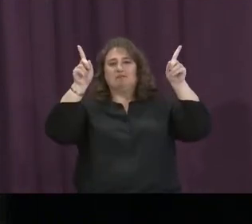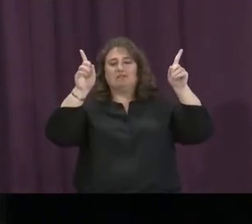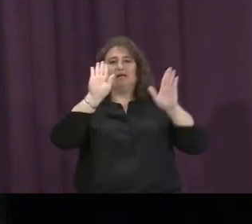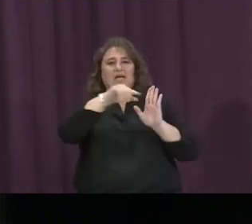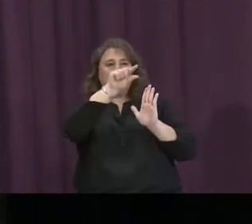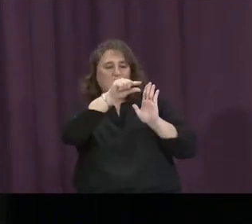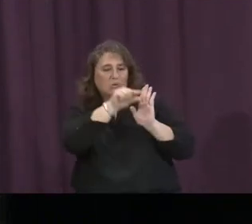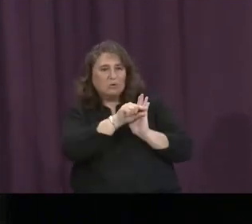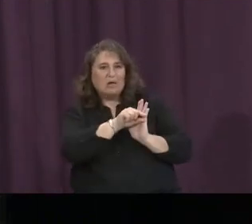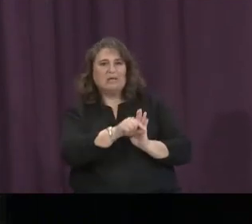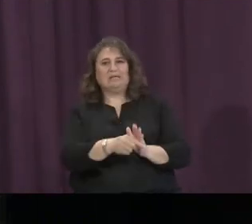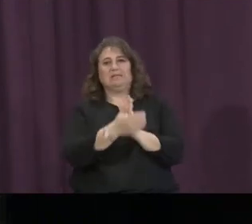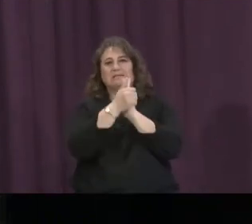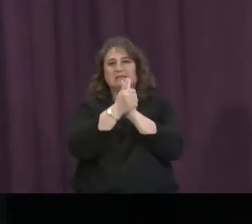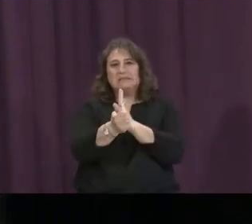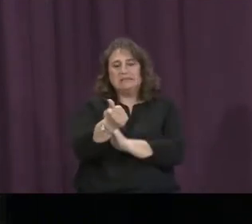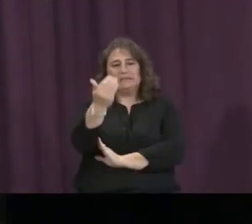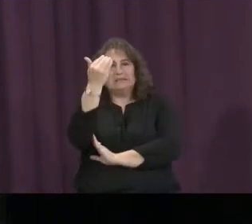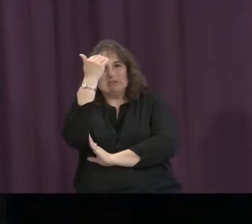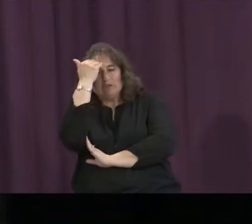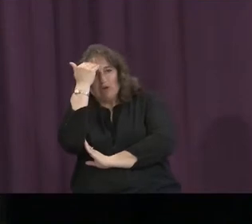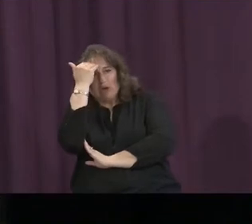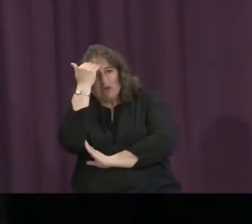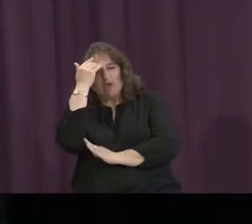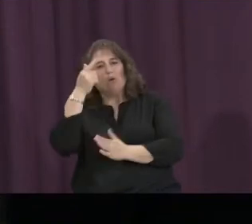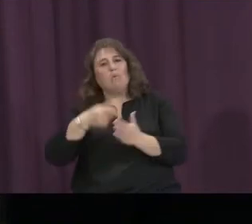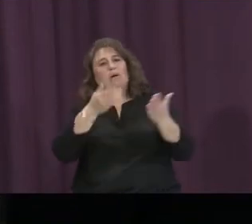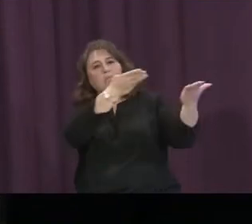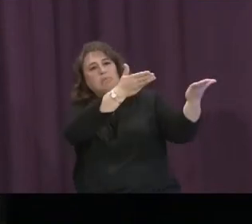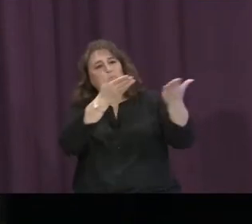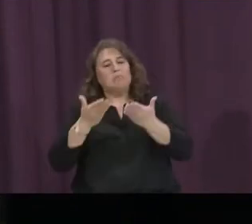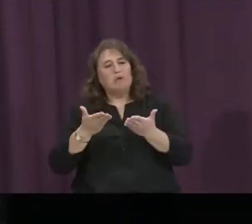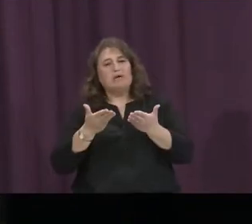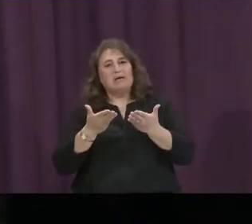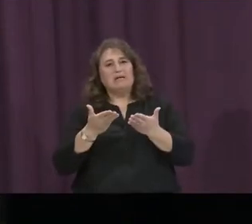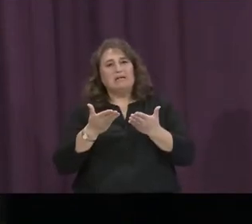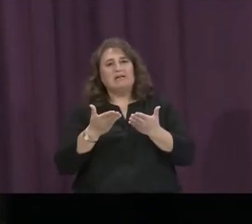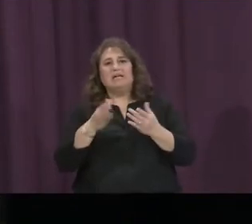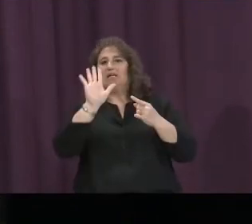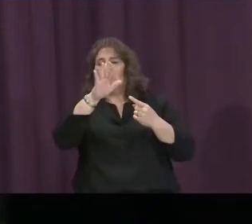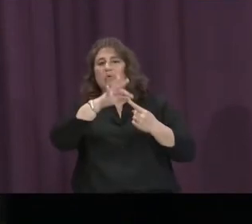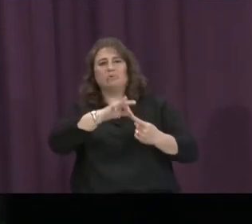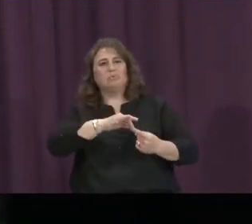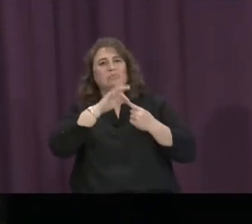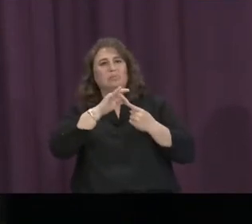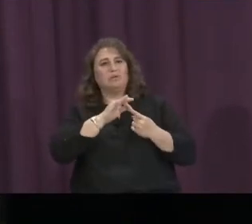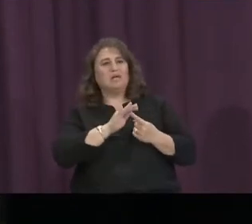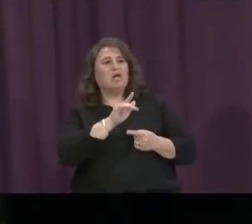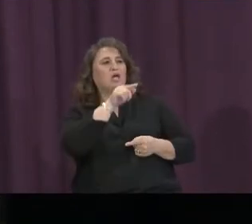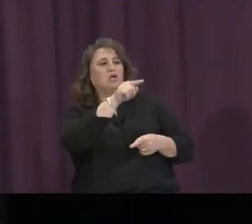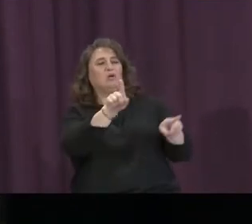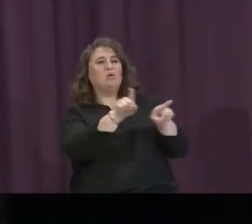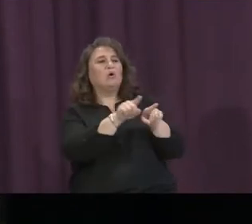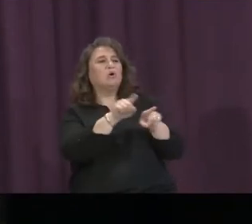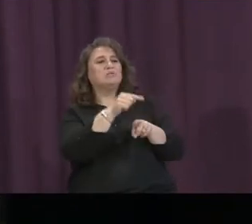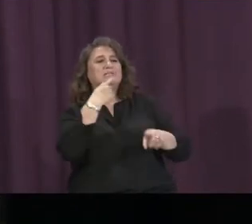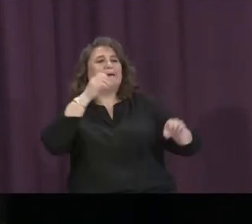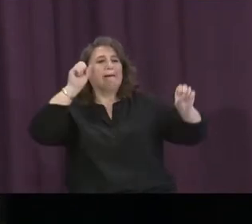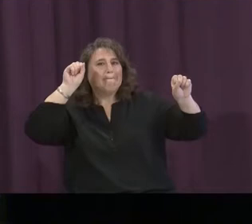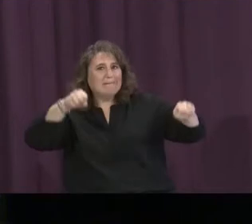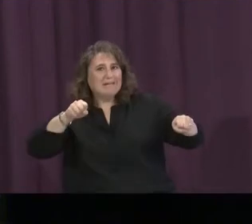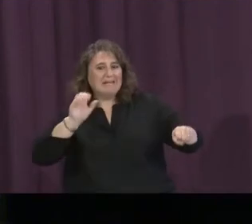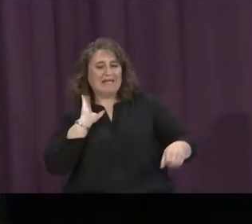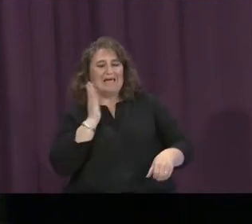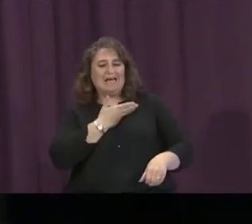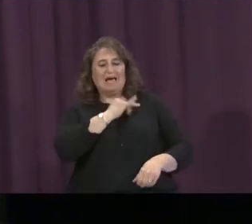skills and knowledge and background that we all bring to the table. And when you talk about ability, I just love that, especially where we work with Goodwill.